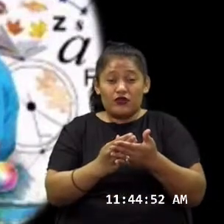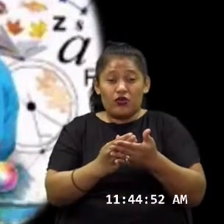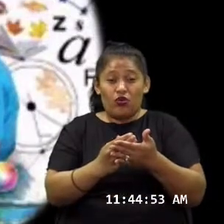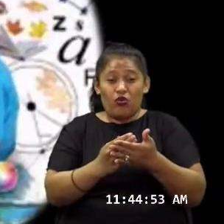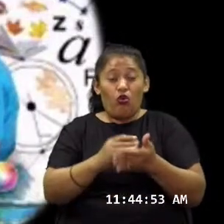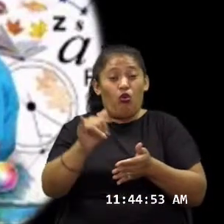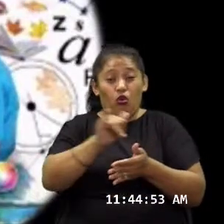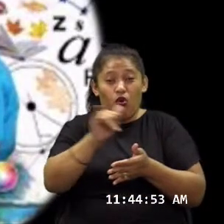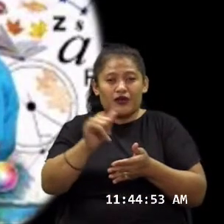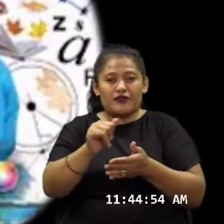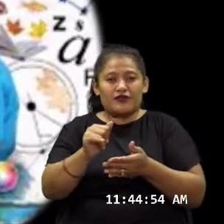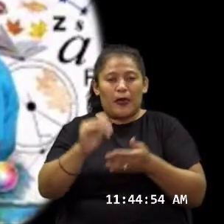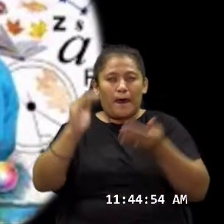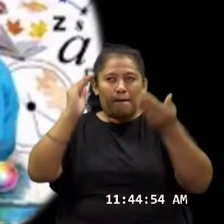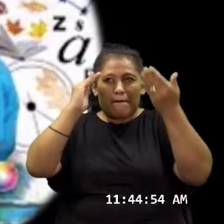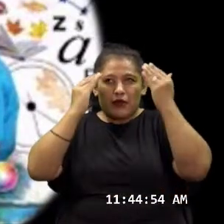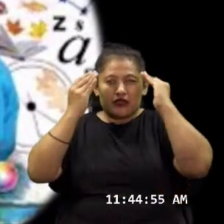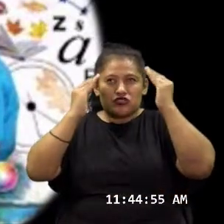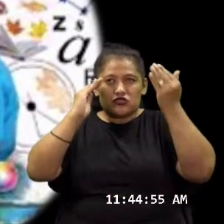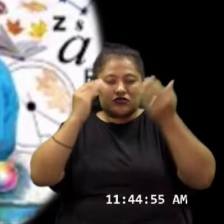be imaginary,